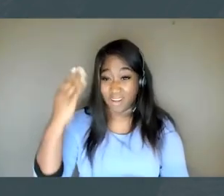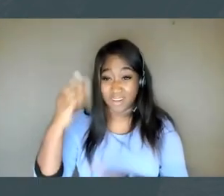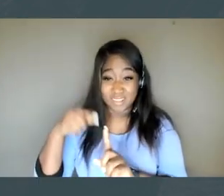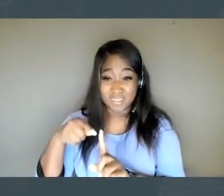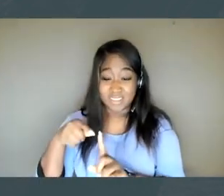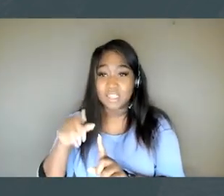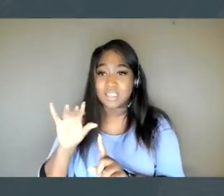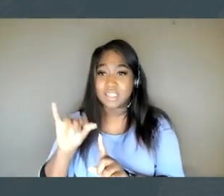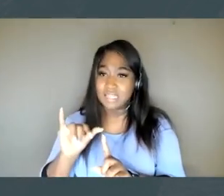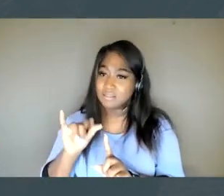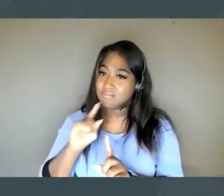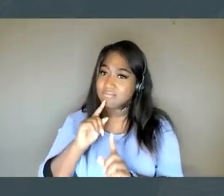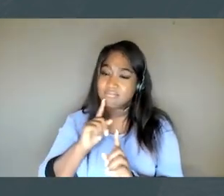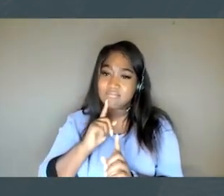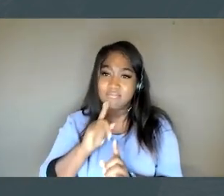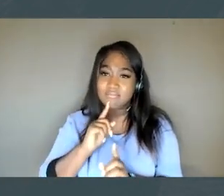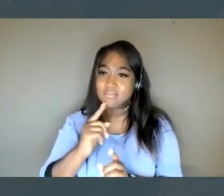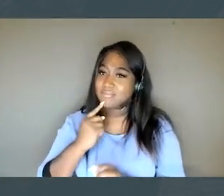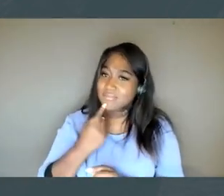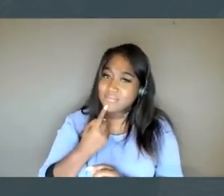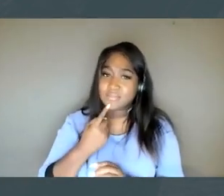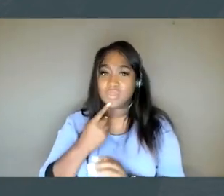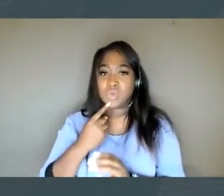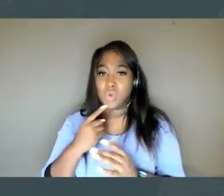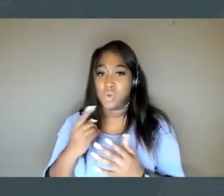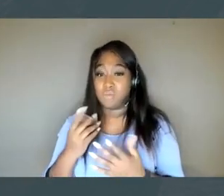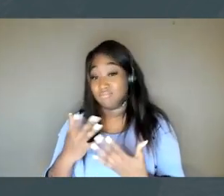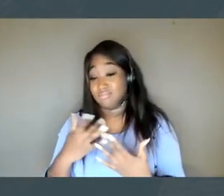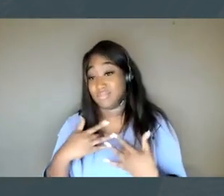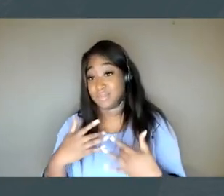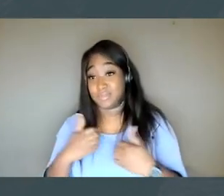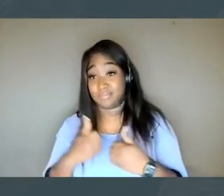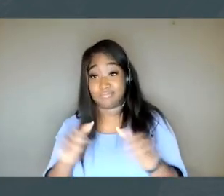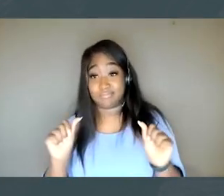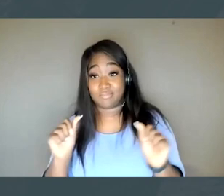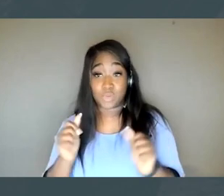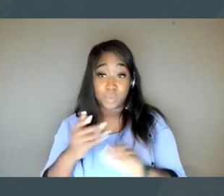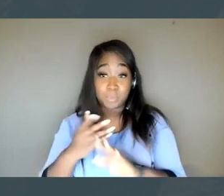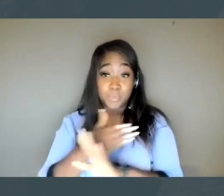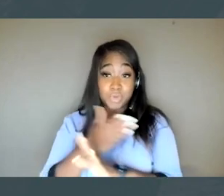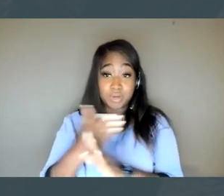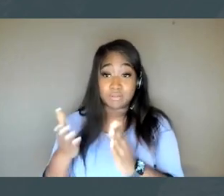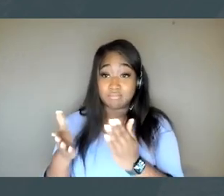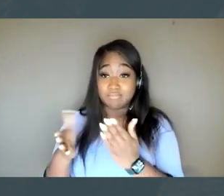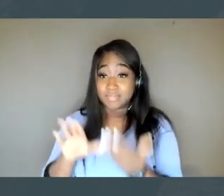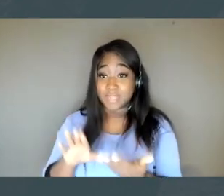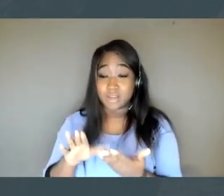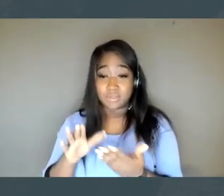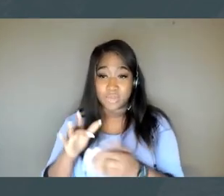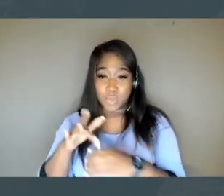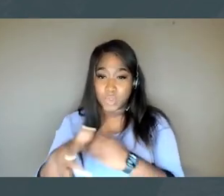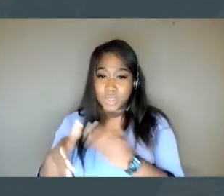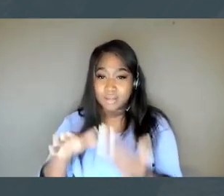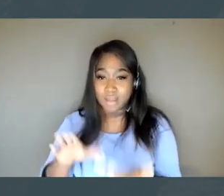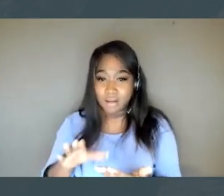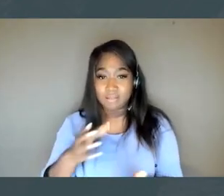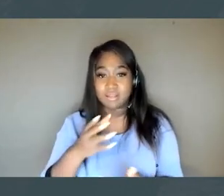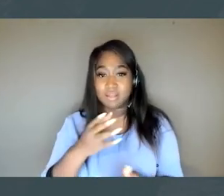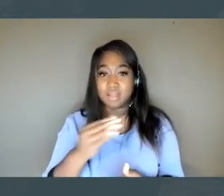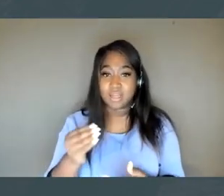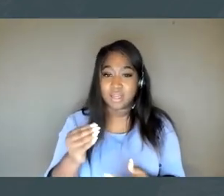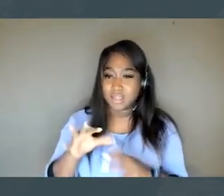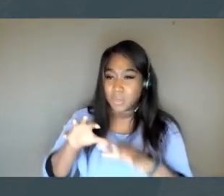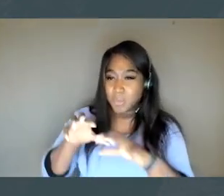and to premature death, to, you know, to forms of predation and extraction. I mean, one thing, you know,